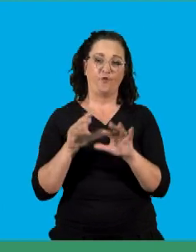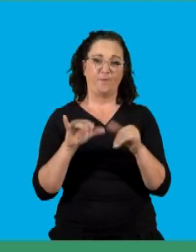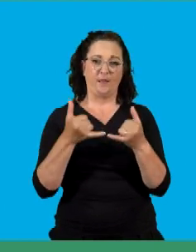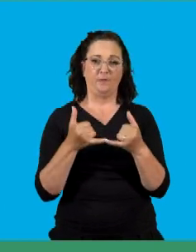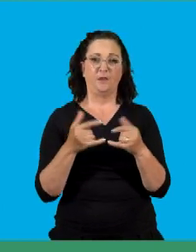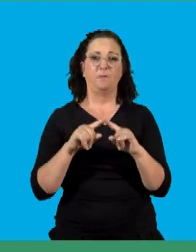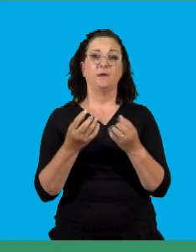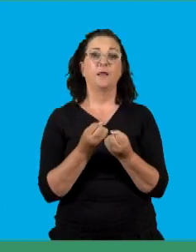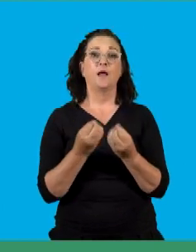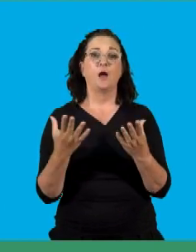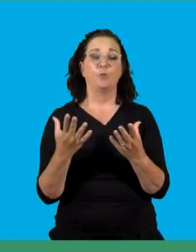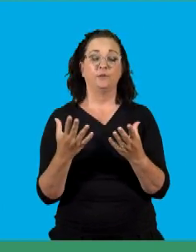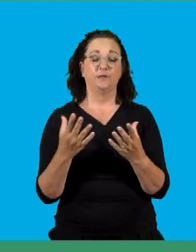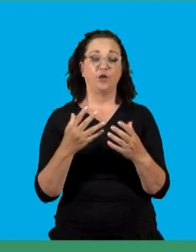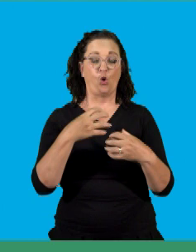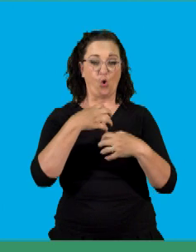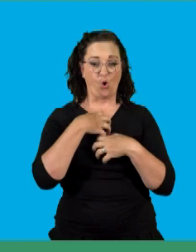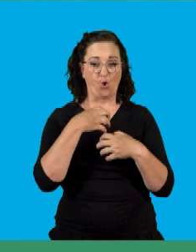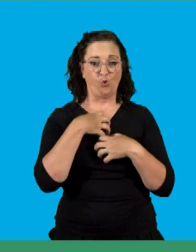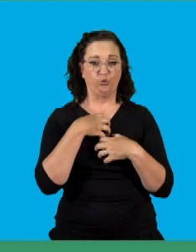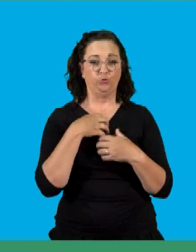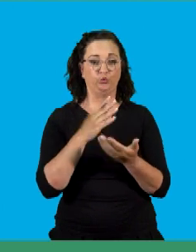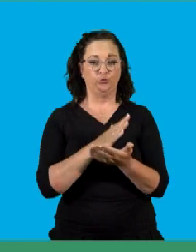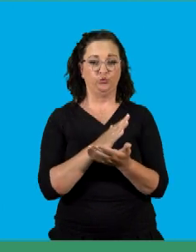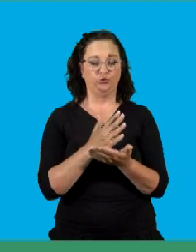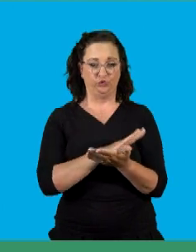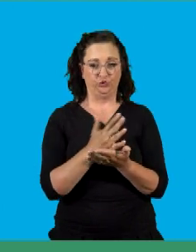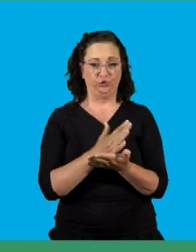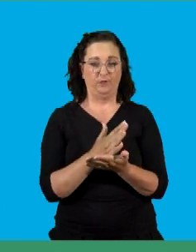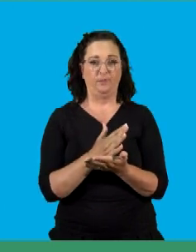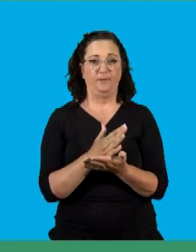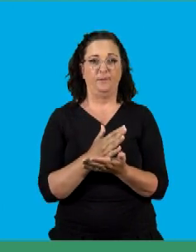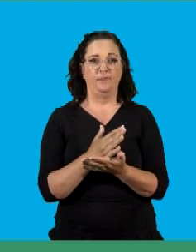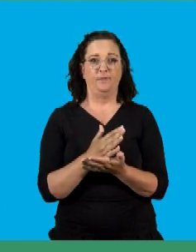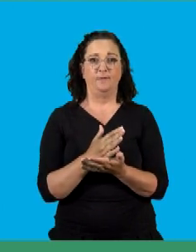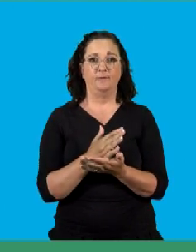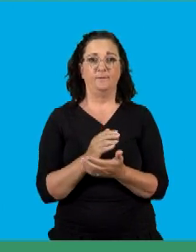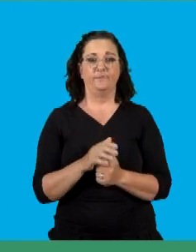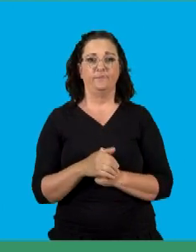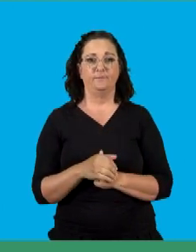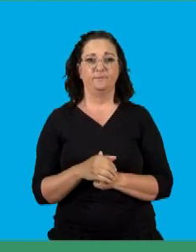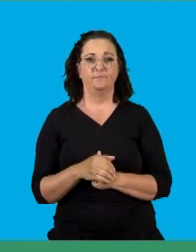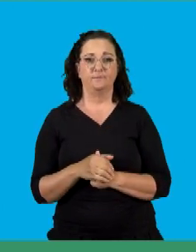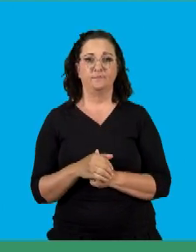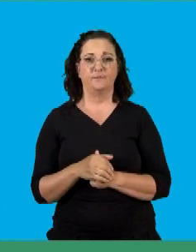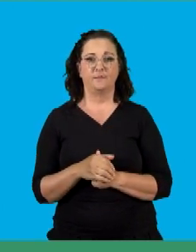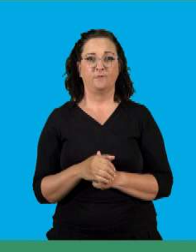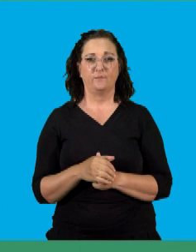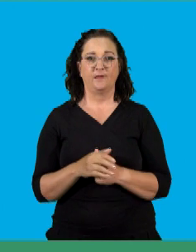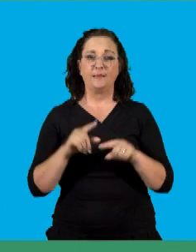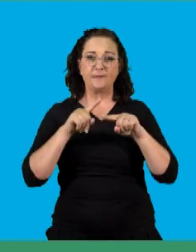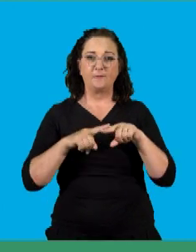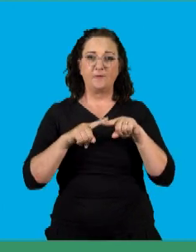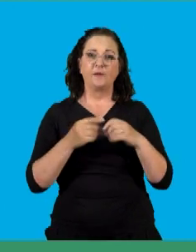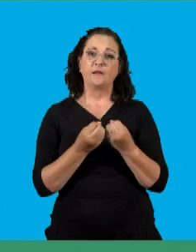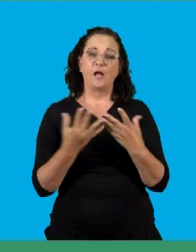that the number of shares that they are owning, then it simply means that it's equals to the amount of